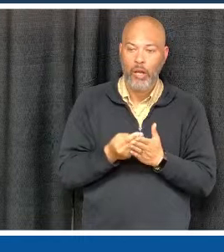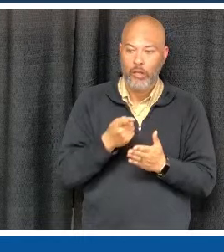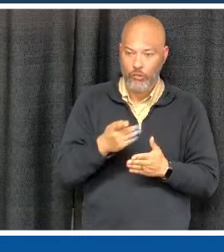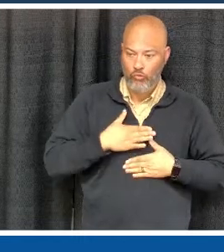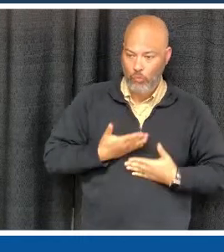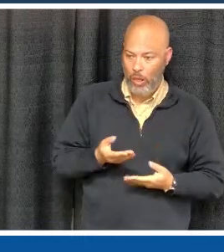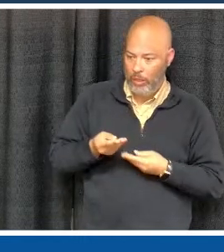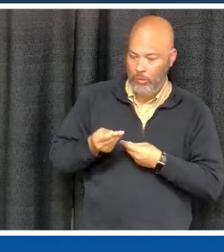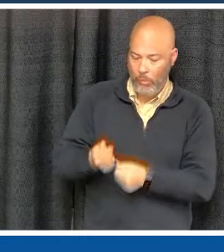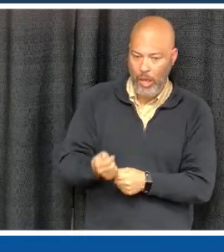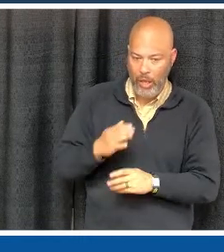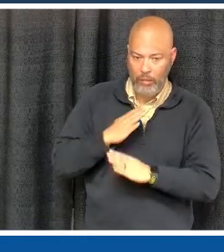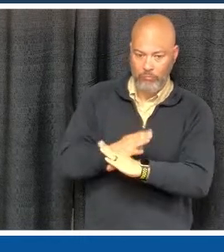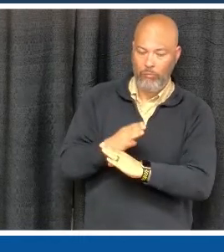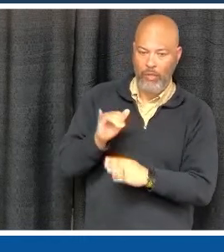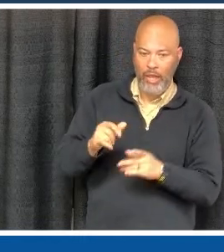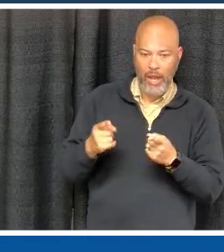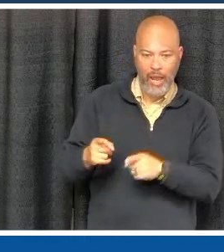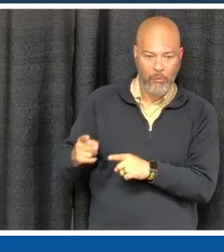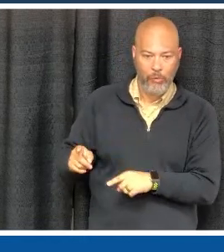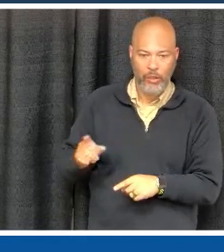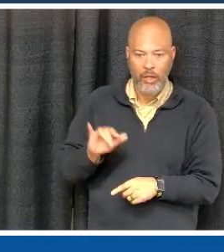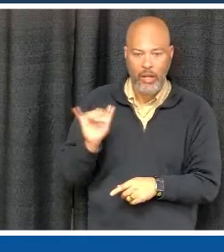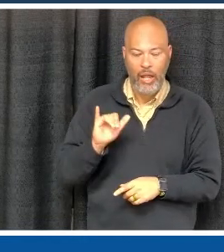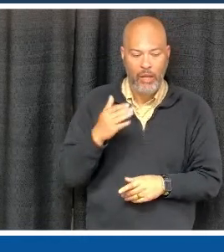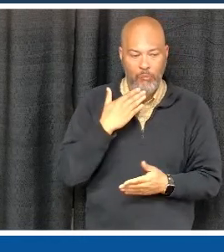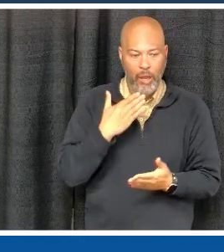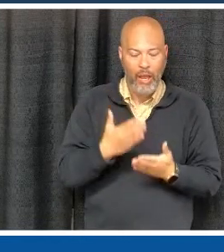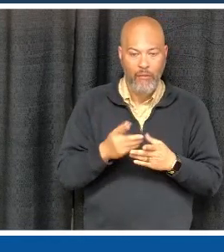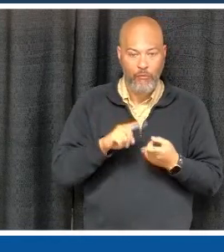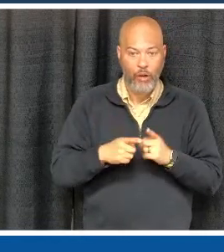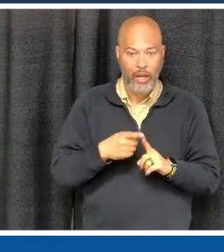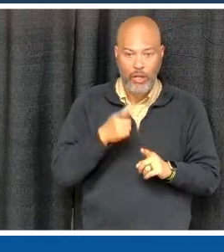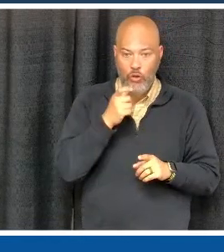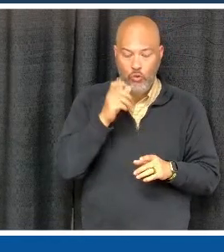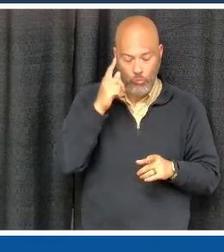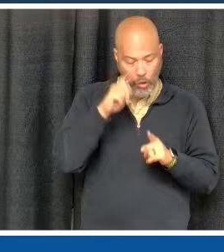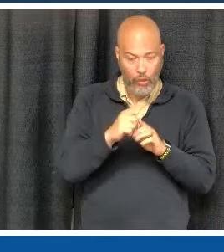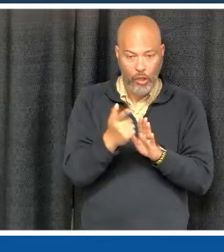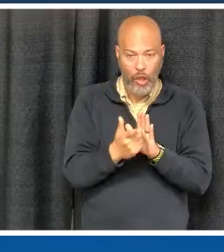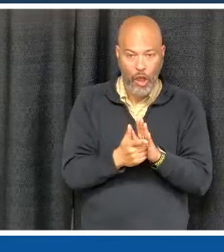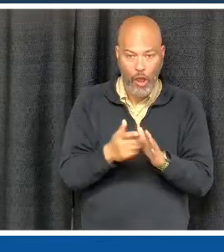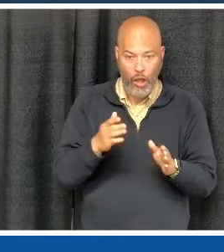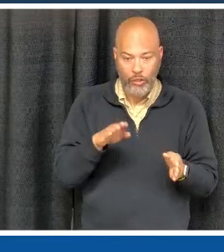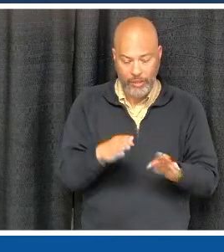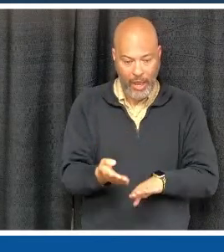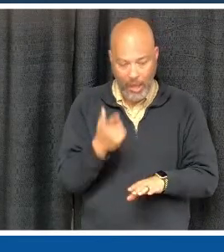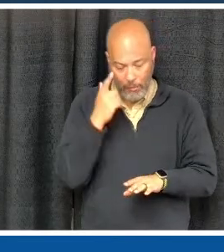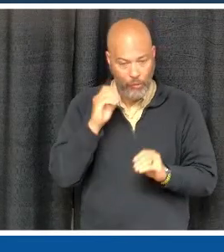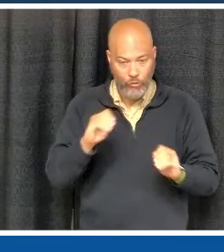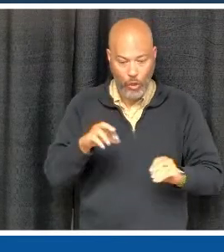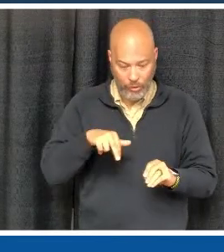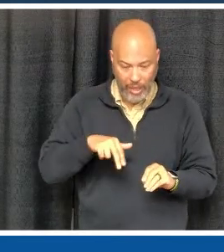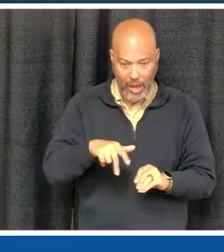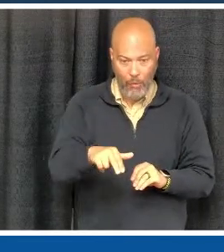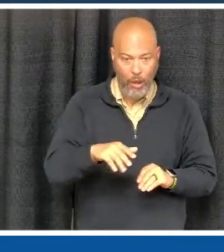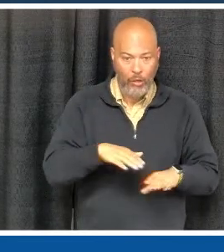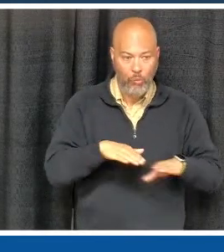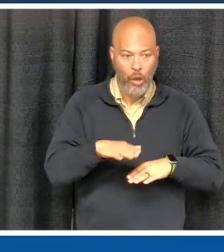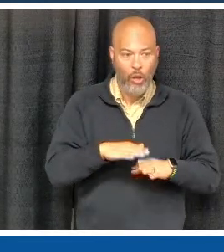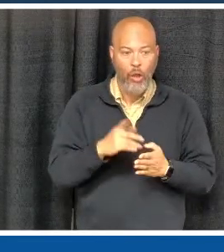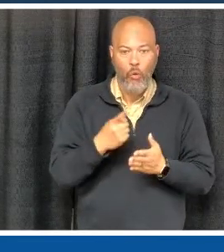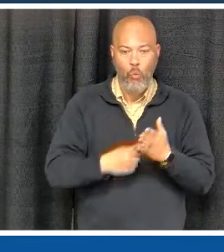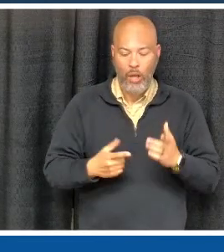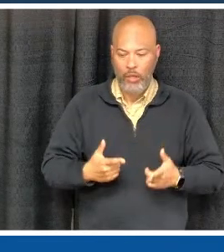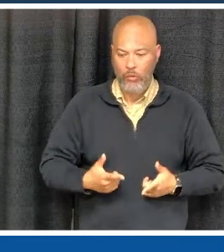for that? And just like my good friend Jennifer, who lost her brother-in-law because there was no sidewalk to walk on, what is a